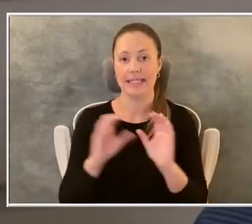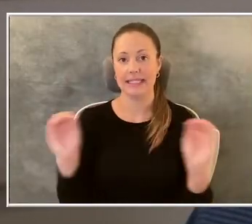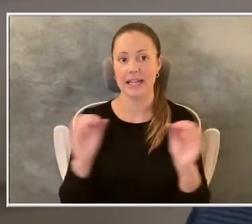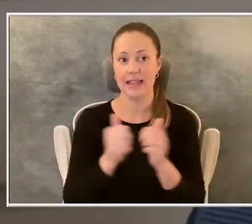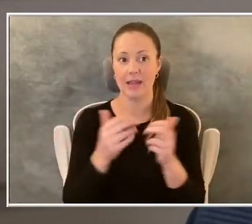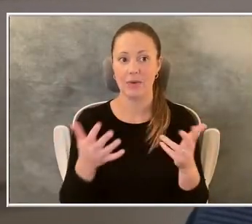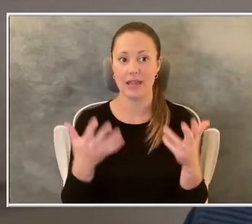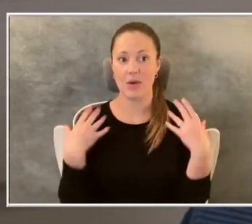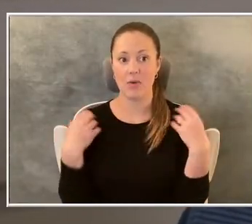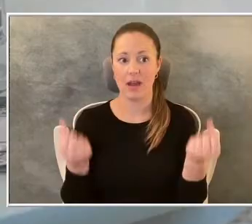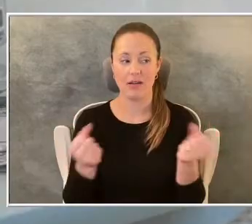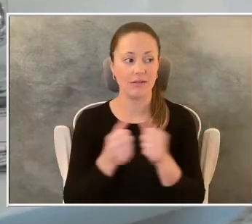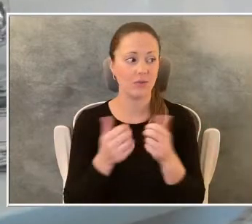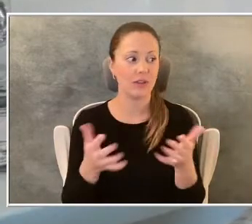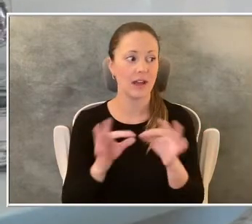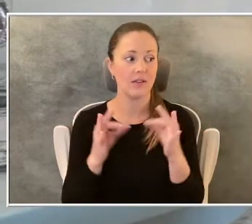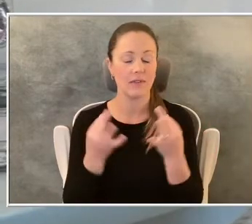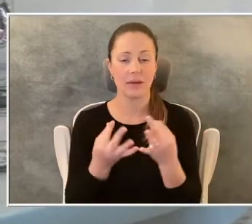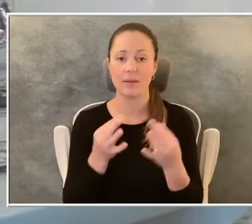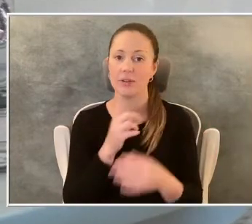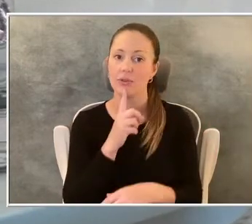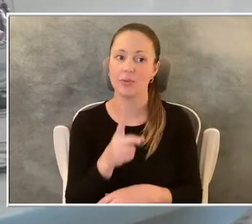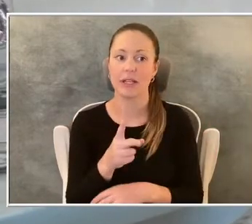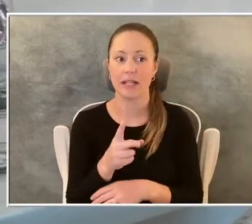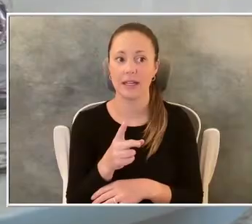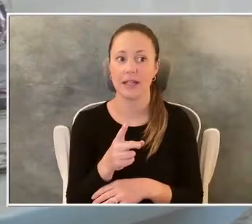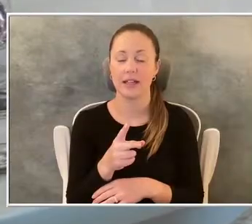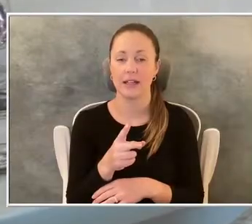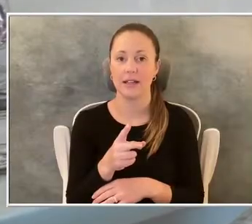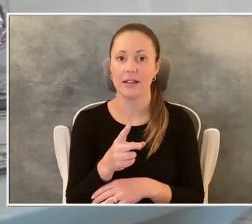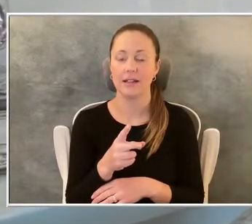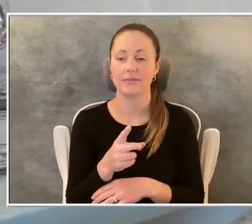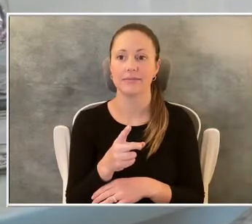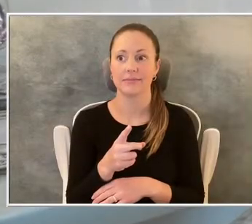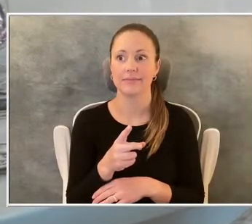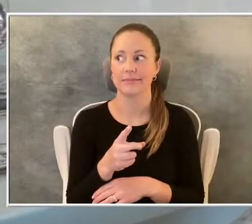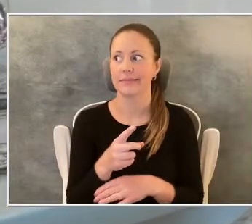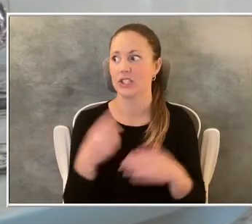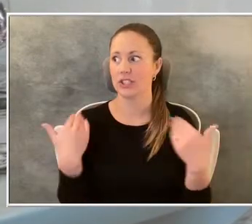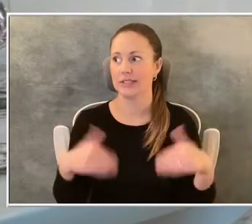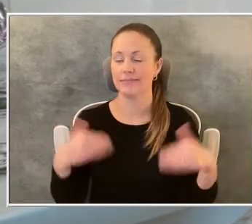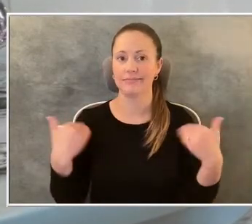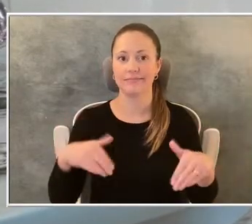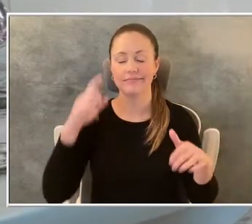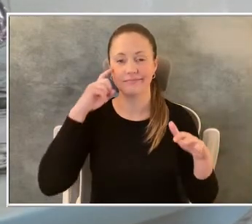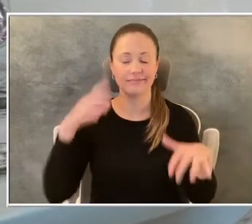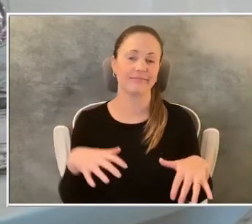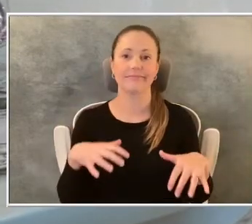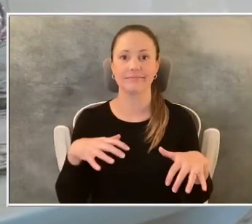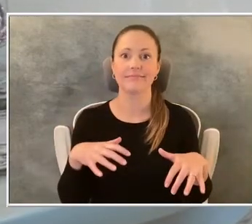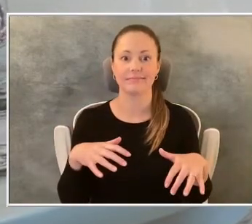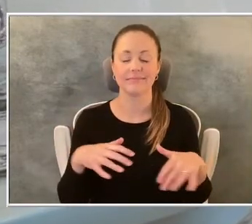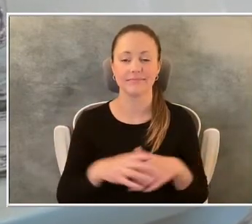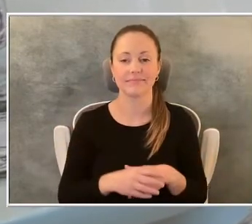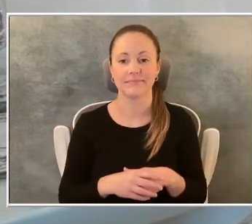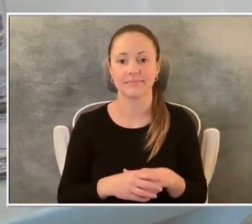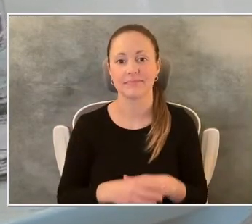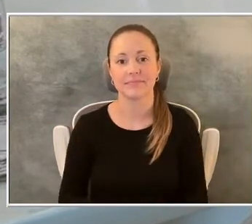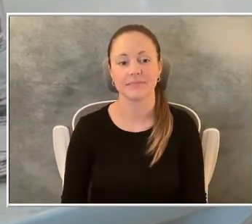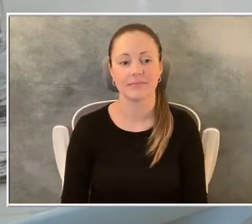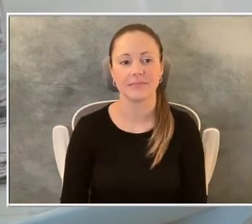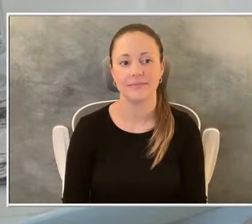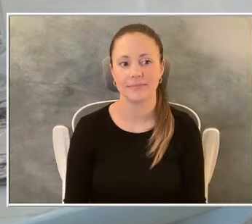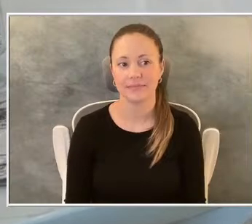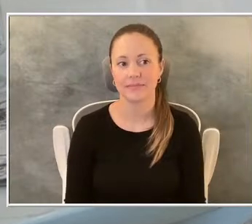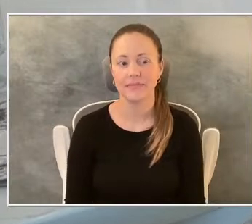So it's pretty eye-opening and brings you back to earth pretty fast. It